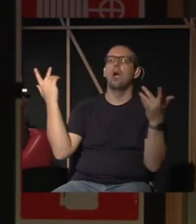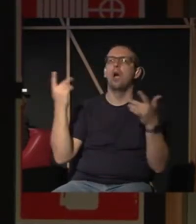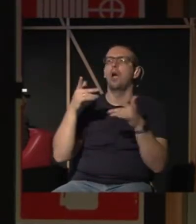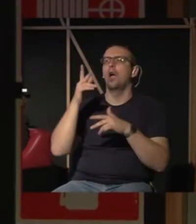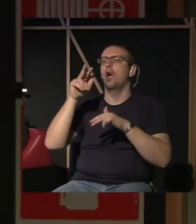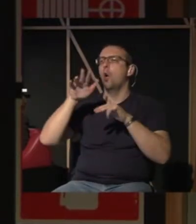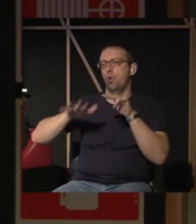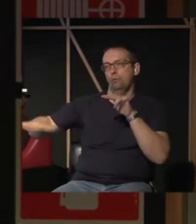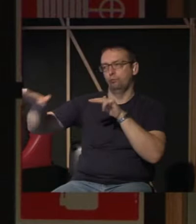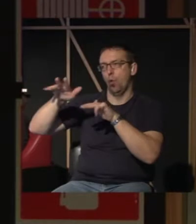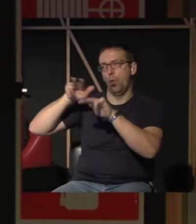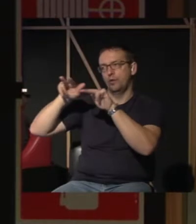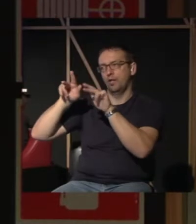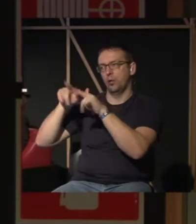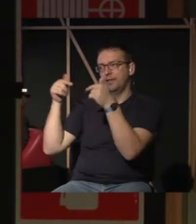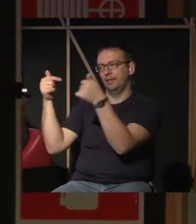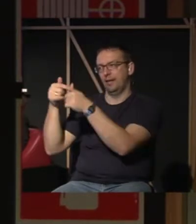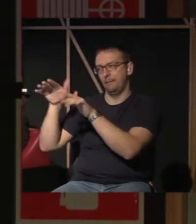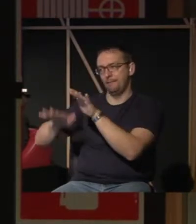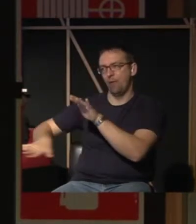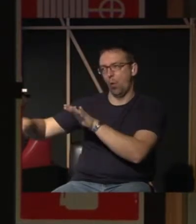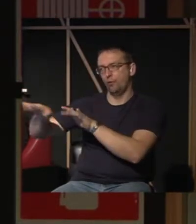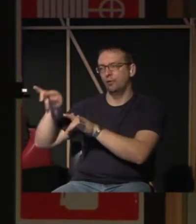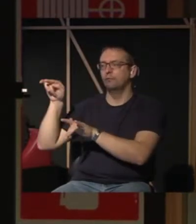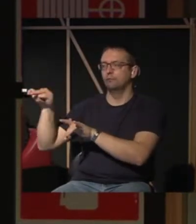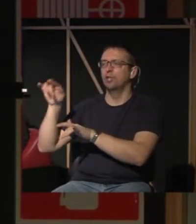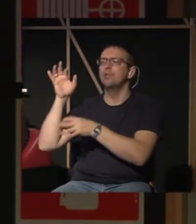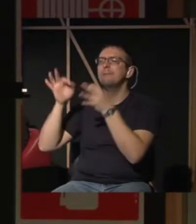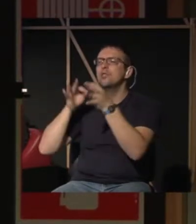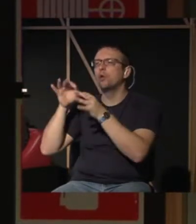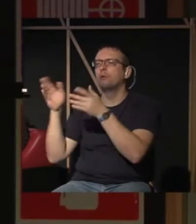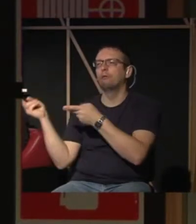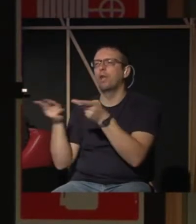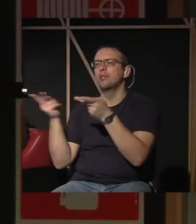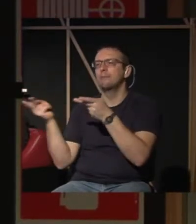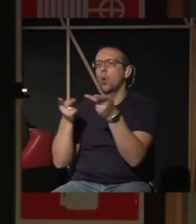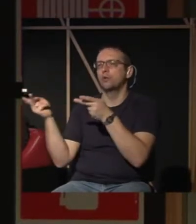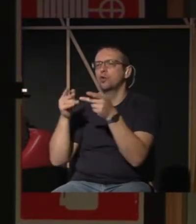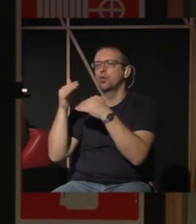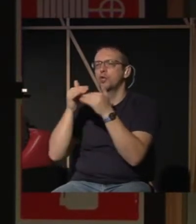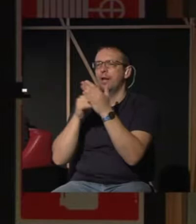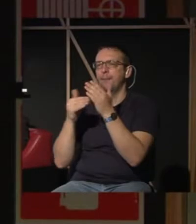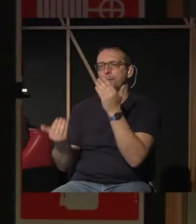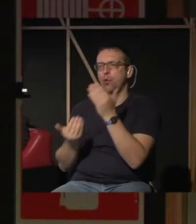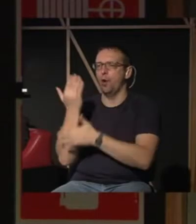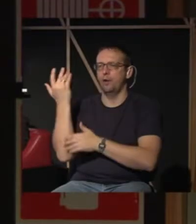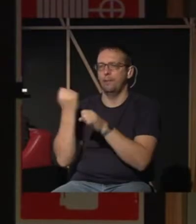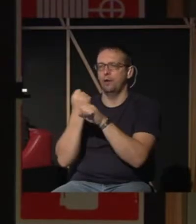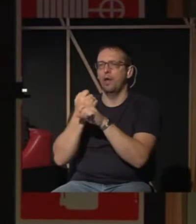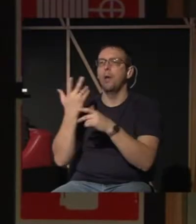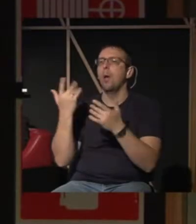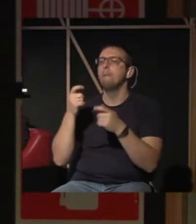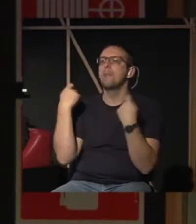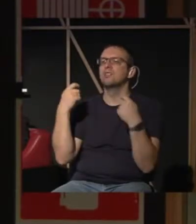to Brazilian legislation, that was not needed to be provided. As I mentioned already, we also had an audio descriptive